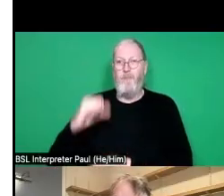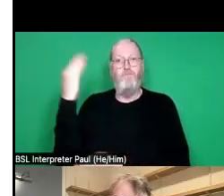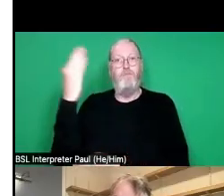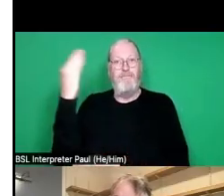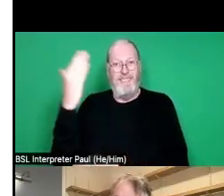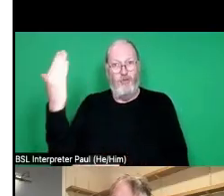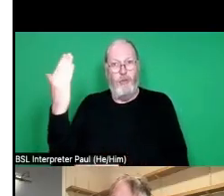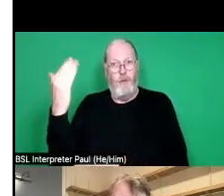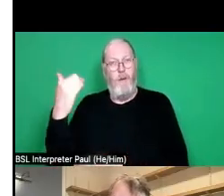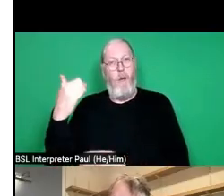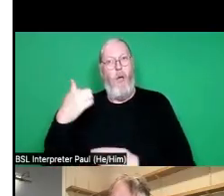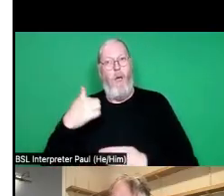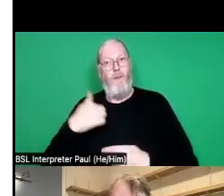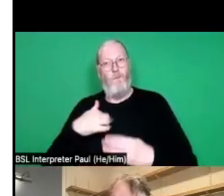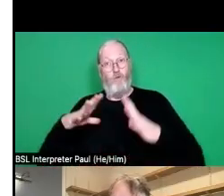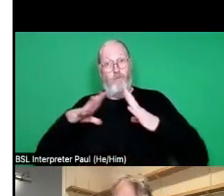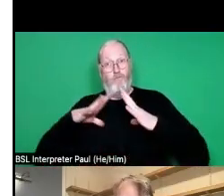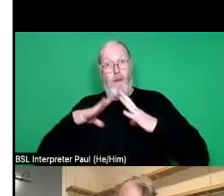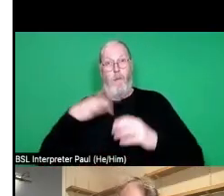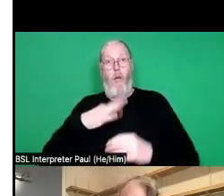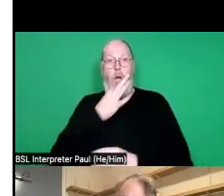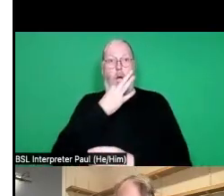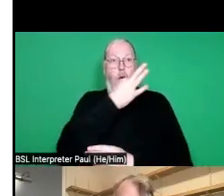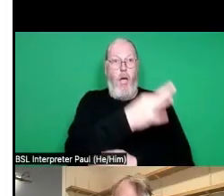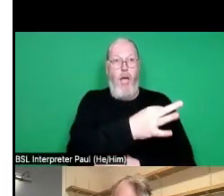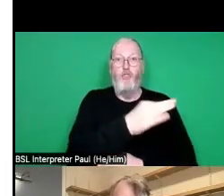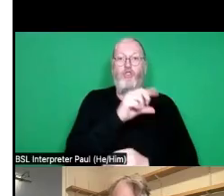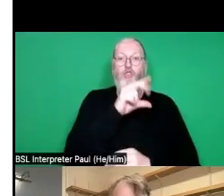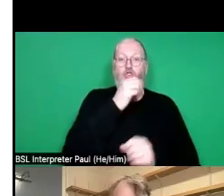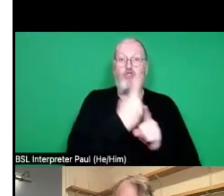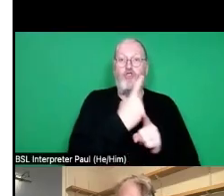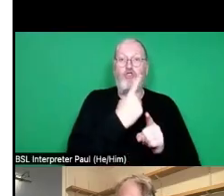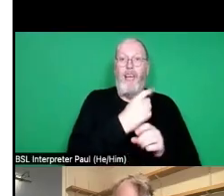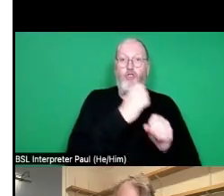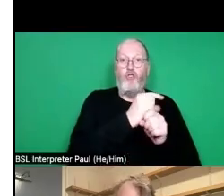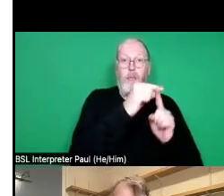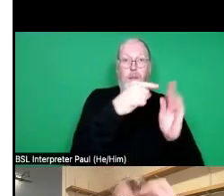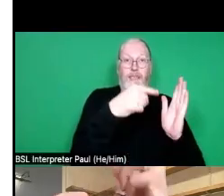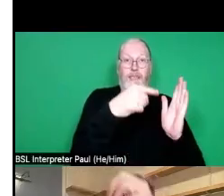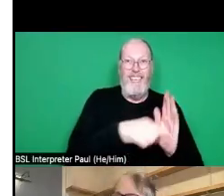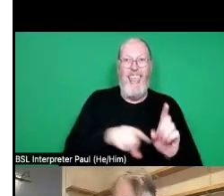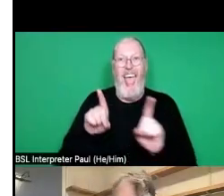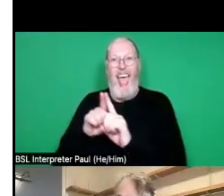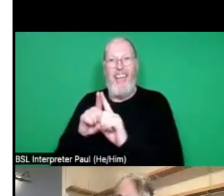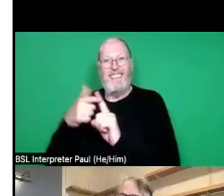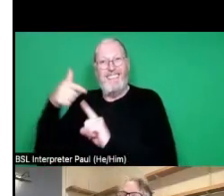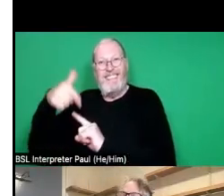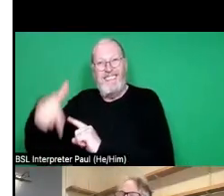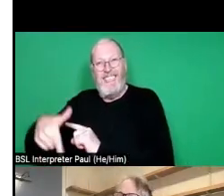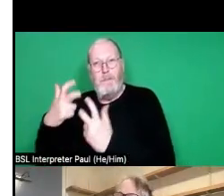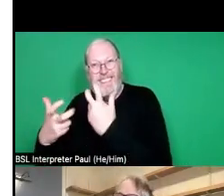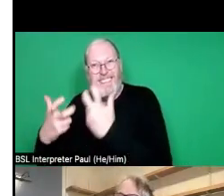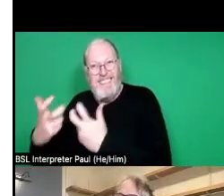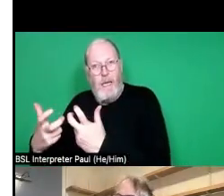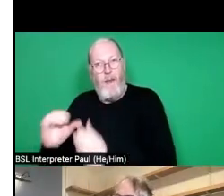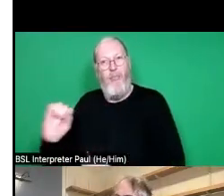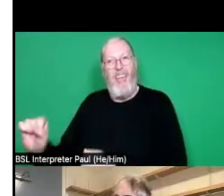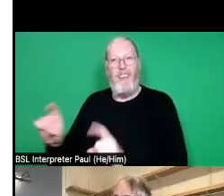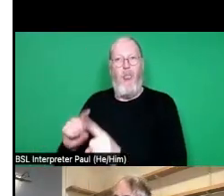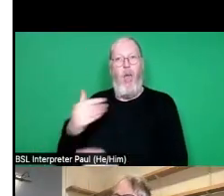to ask ChatGPT and DeepSeek, the kind of Chinese equivalent of the Western